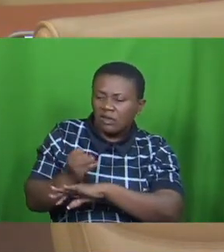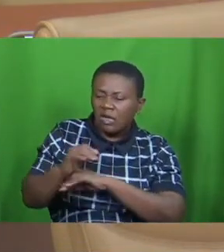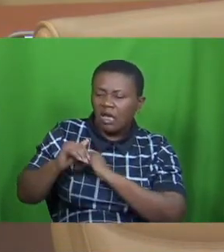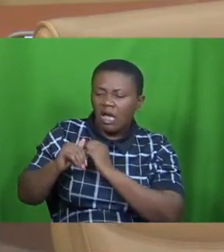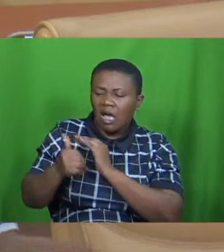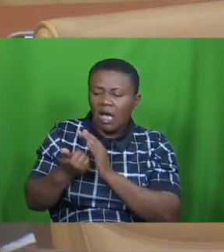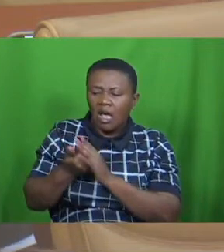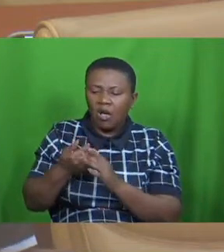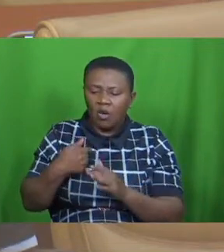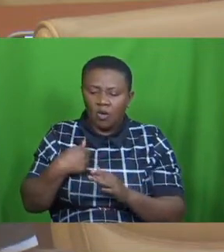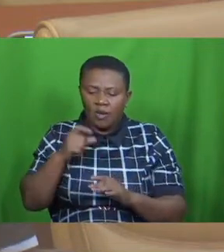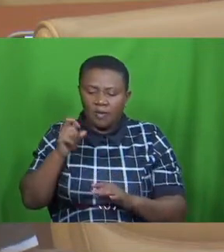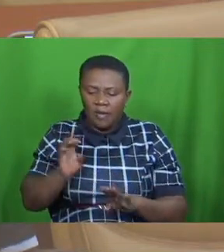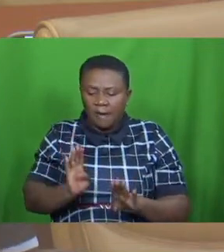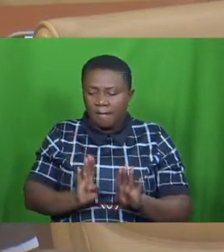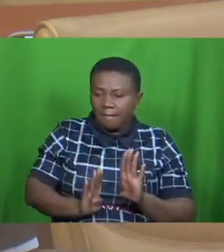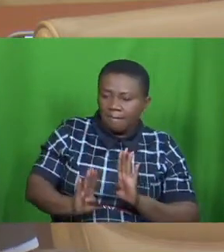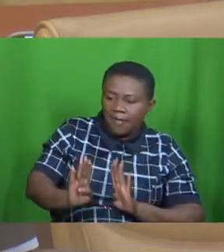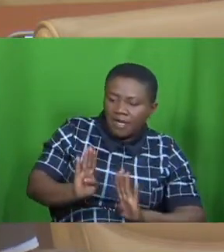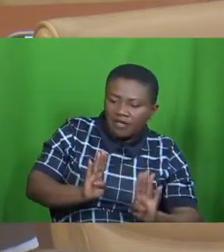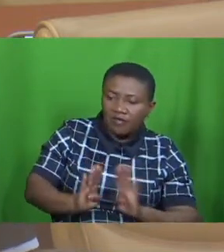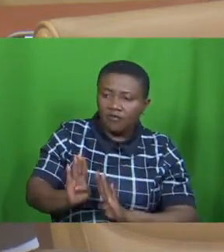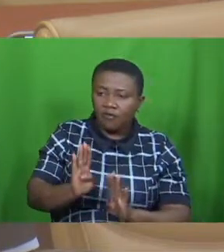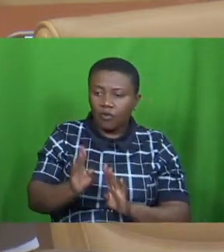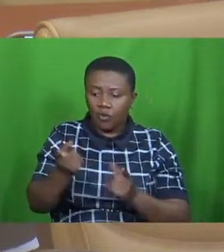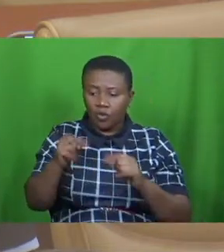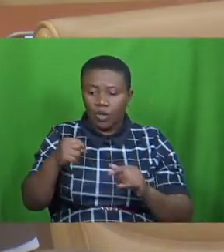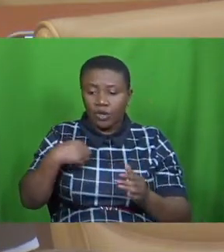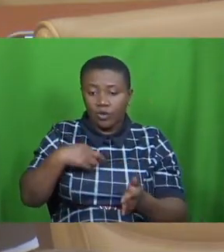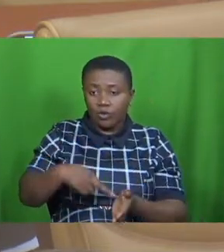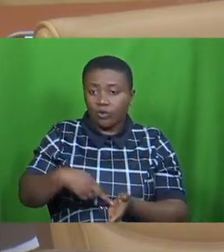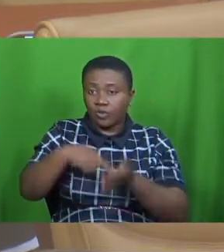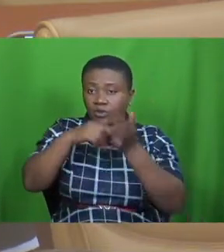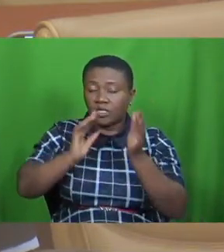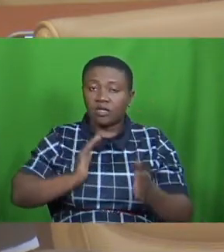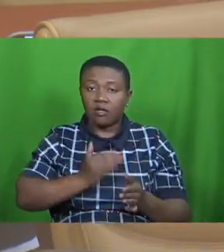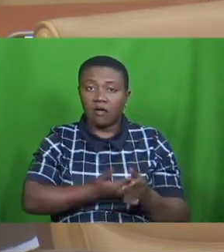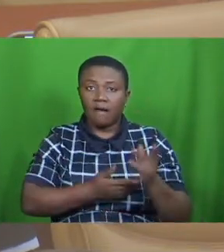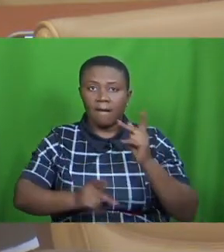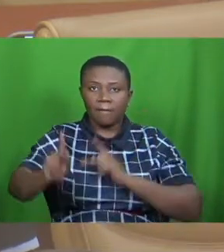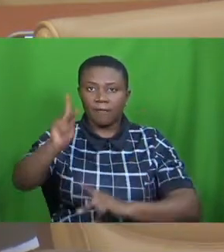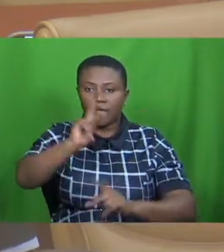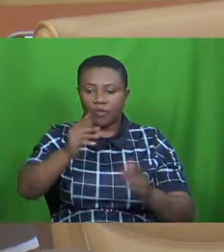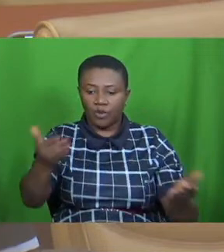ourselves as we represent our people here in this chamber.